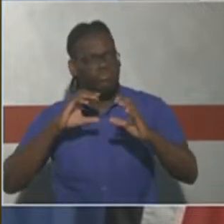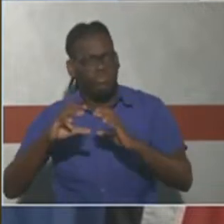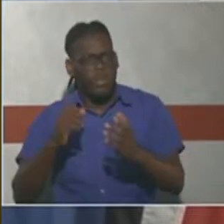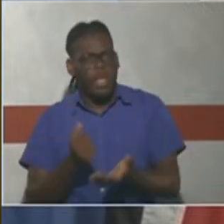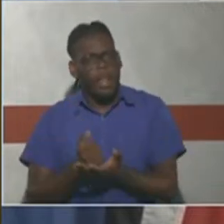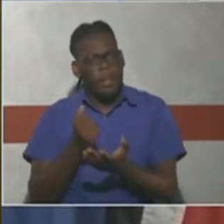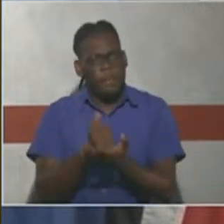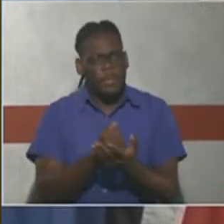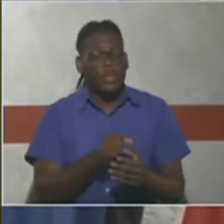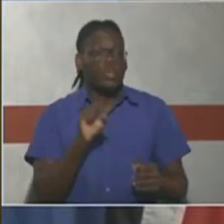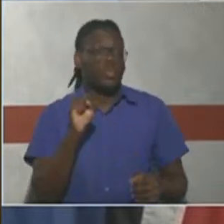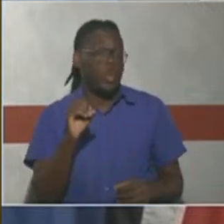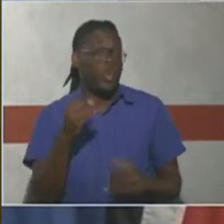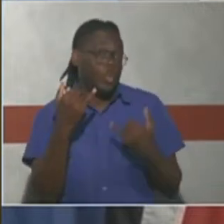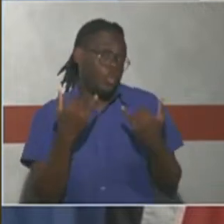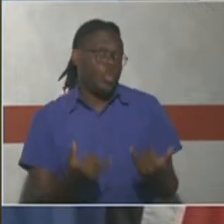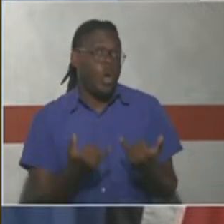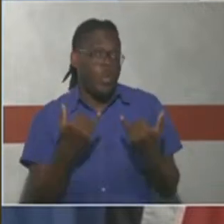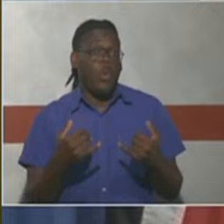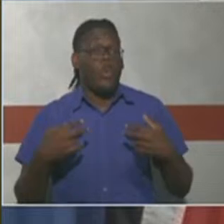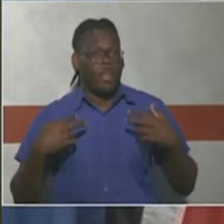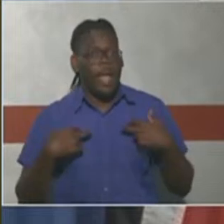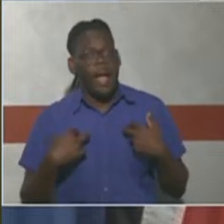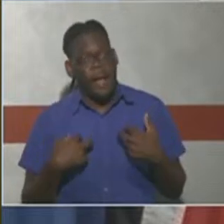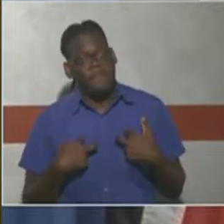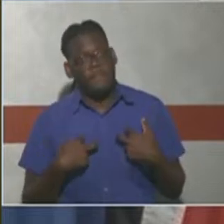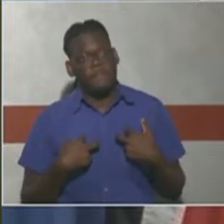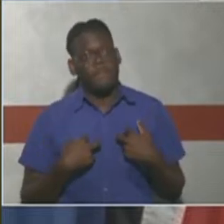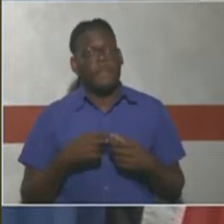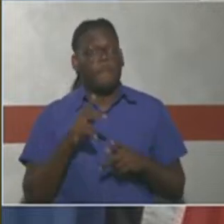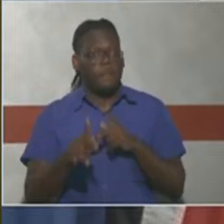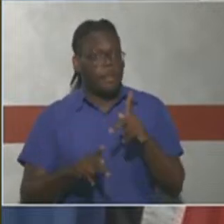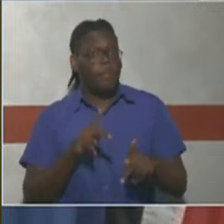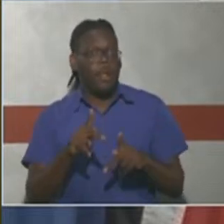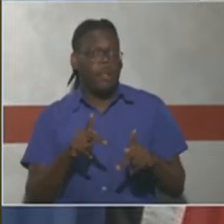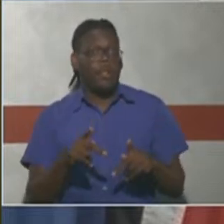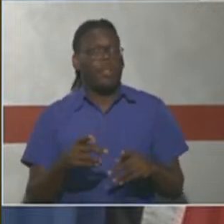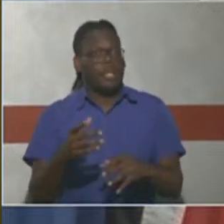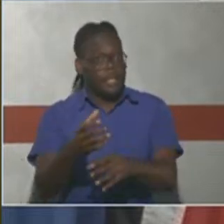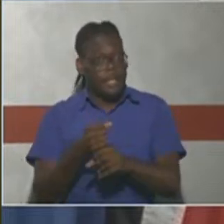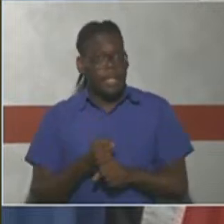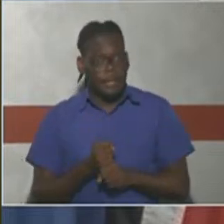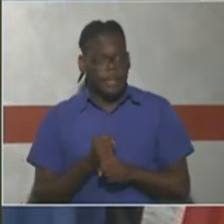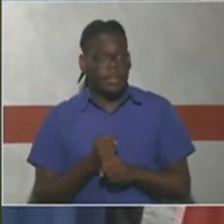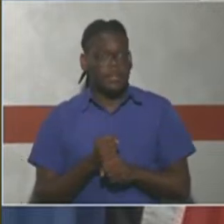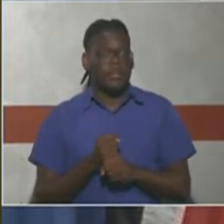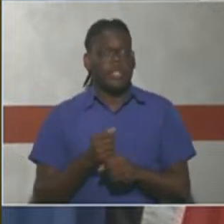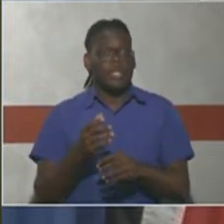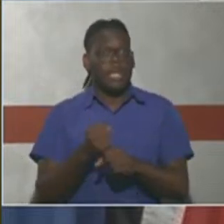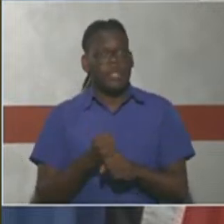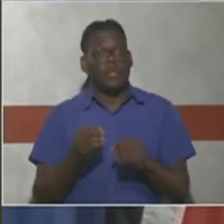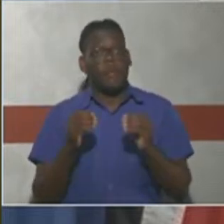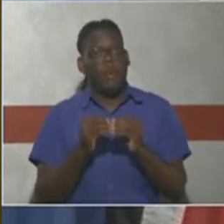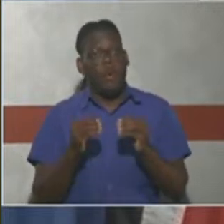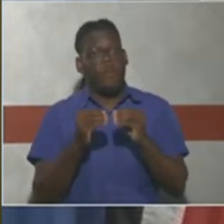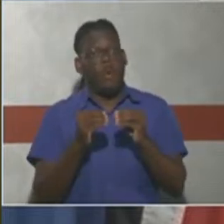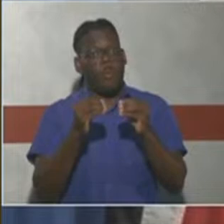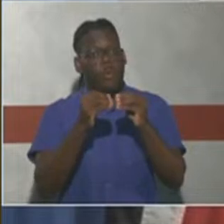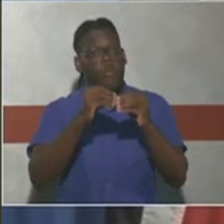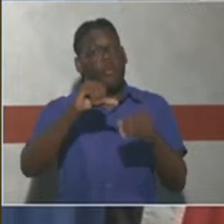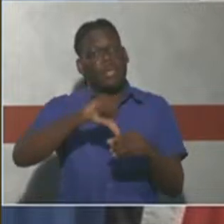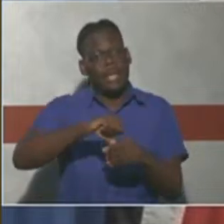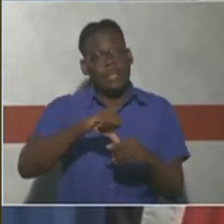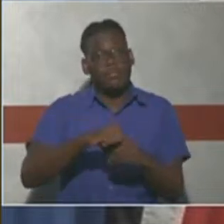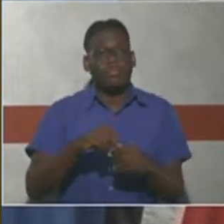significant consumers of LNG, and they now look to Trinidad and Tobago for supplies. And Jamaica is also in the business of